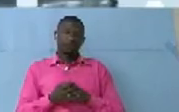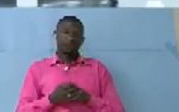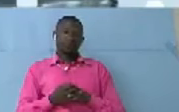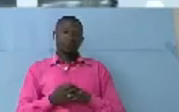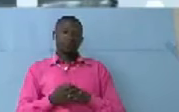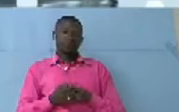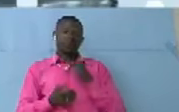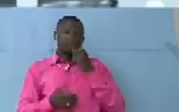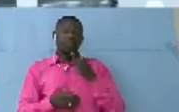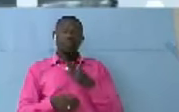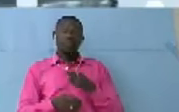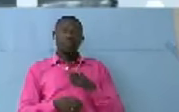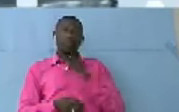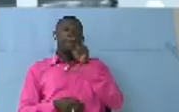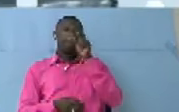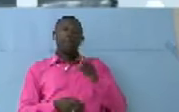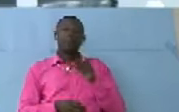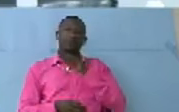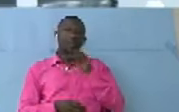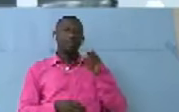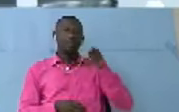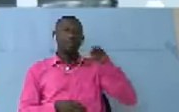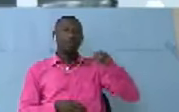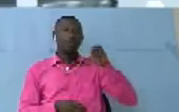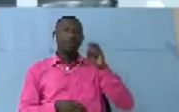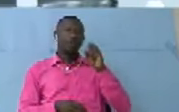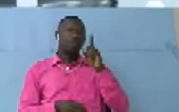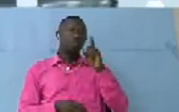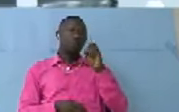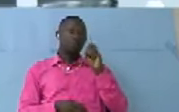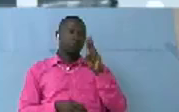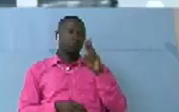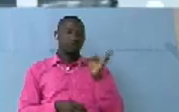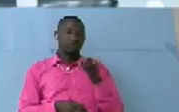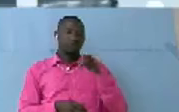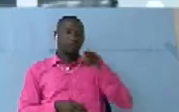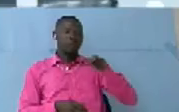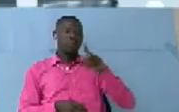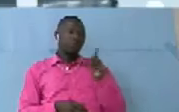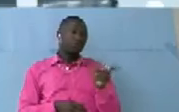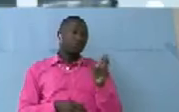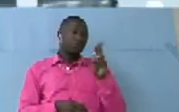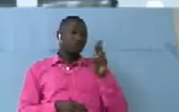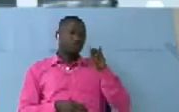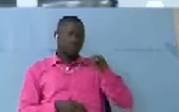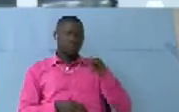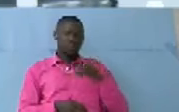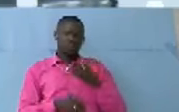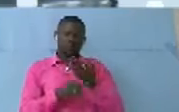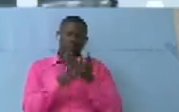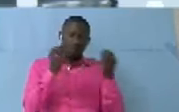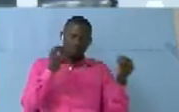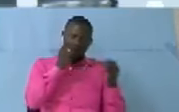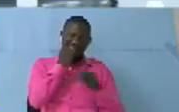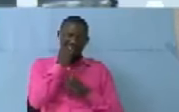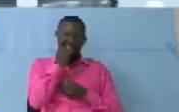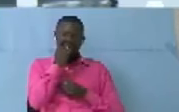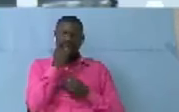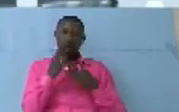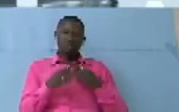Momodou ngom. And they said, the famous Momodou ngom. Fintina. Come out. Kabrin fintina. When I came out. E nu ene bendi